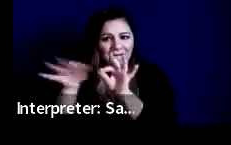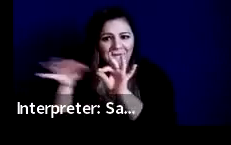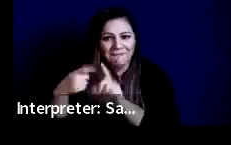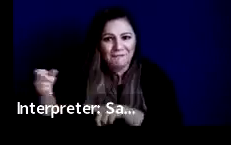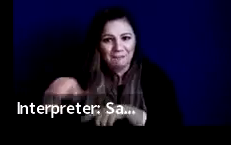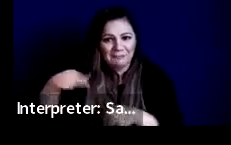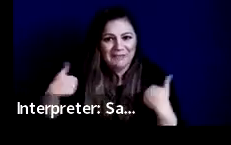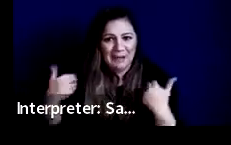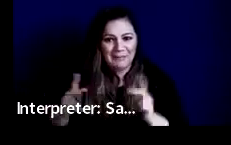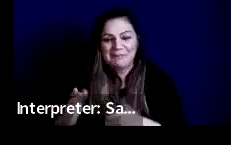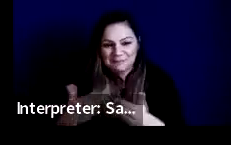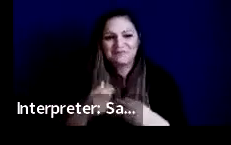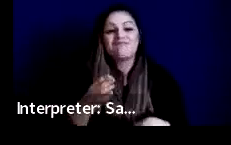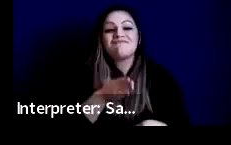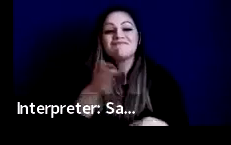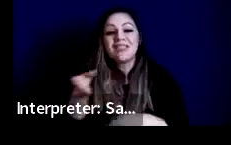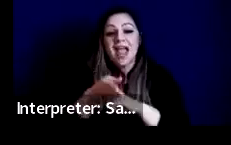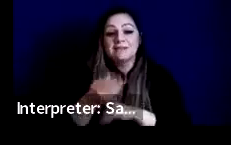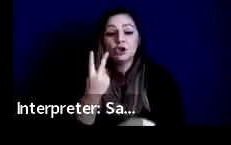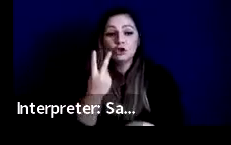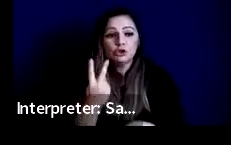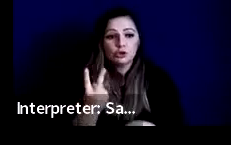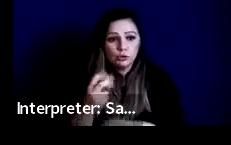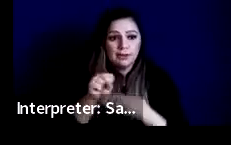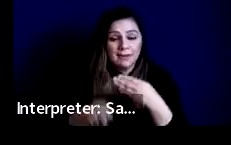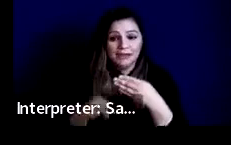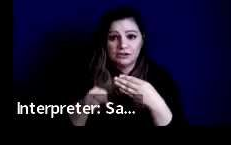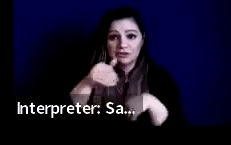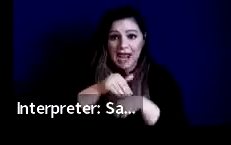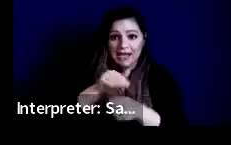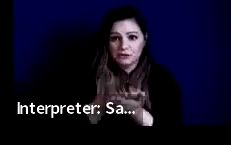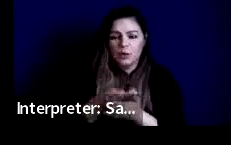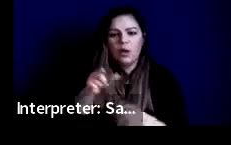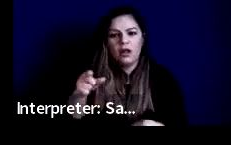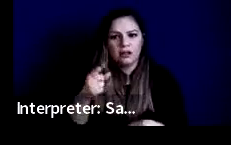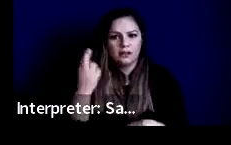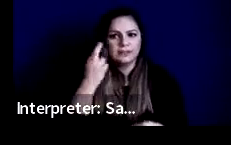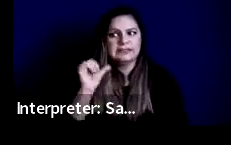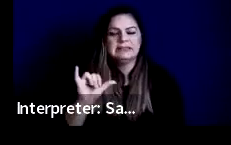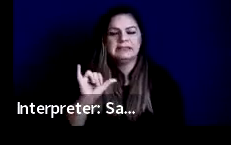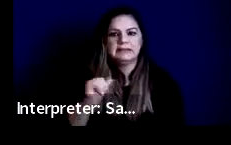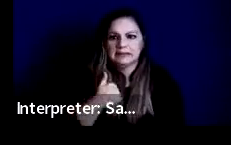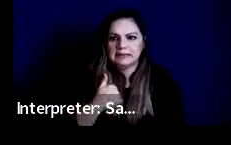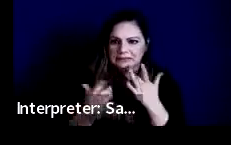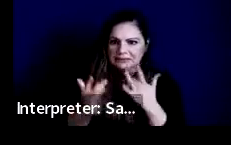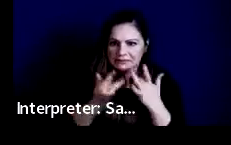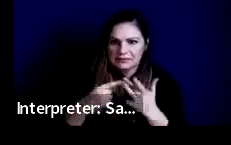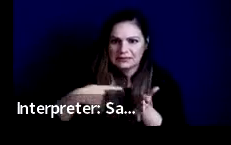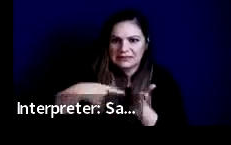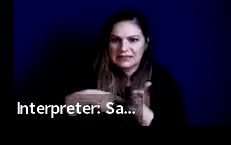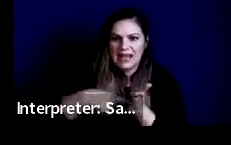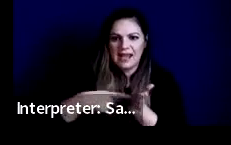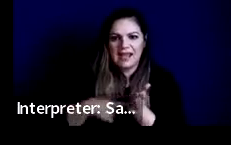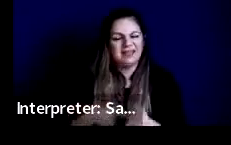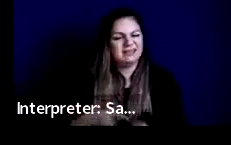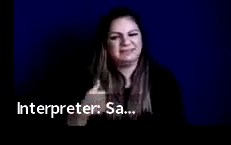but after 2 semesters, found himself pretty deep in debt and couldn't really continue justifying the